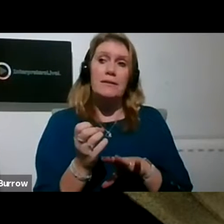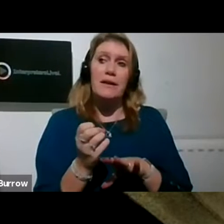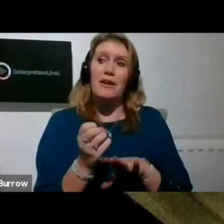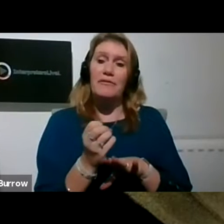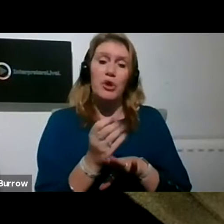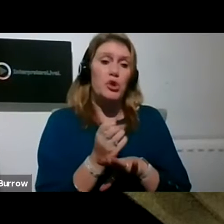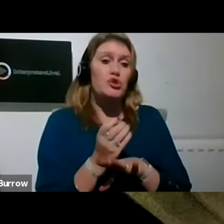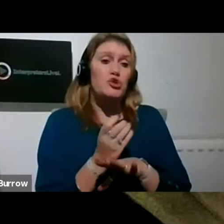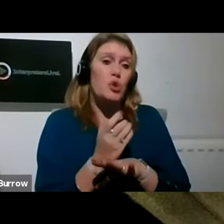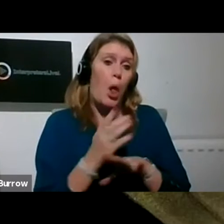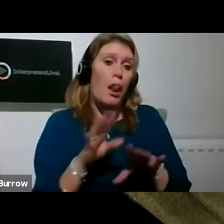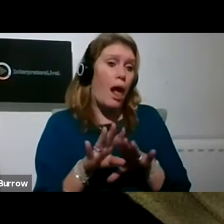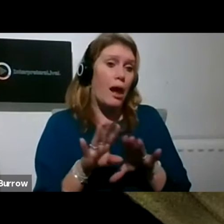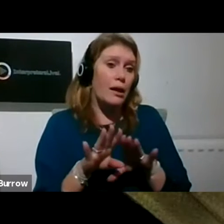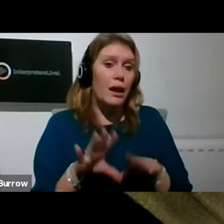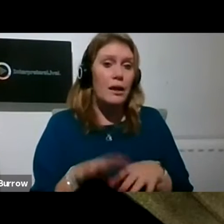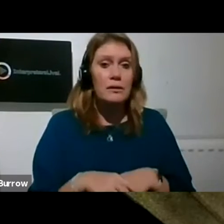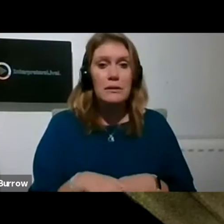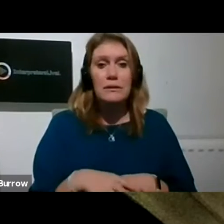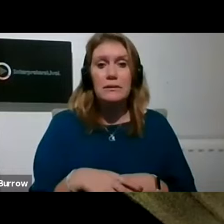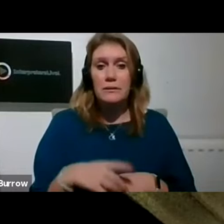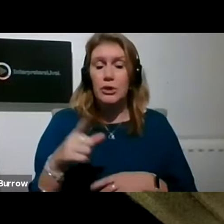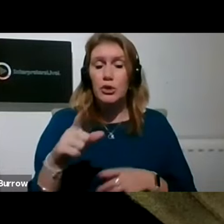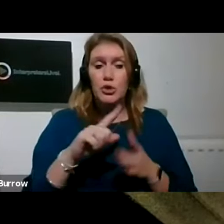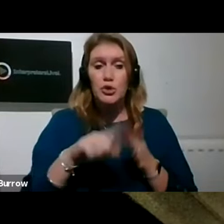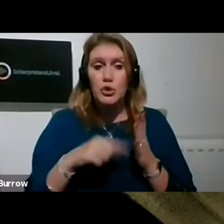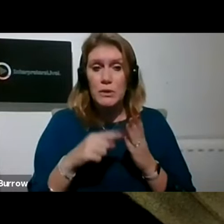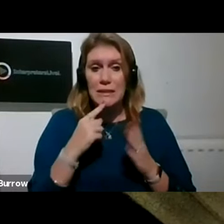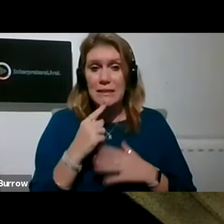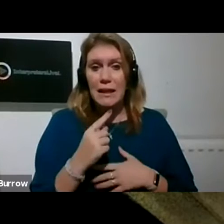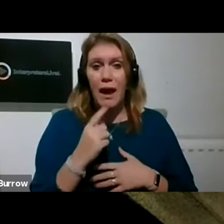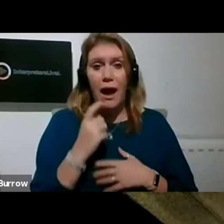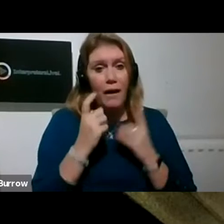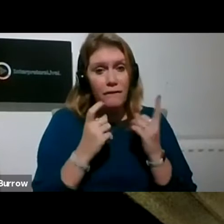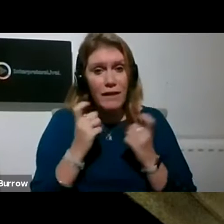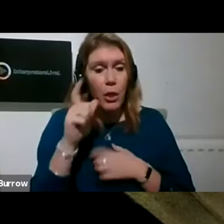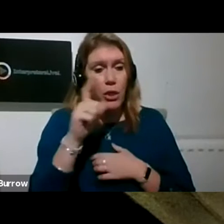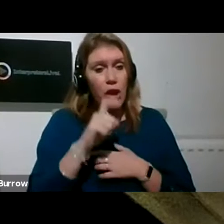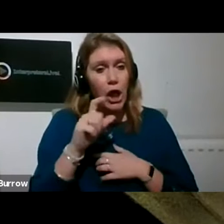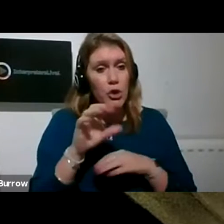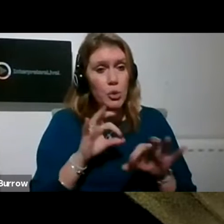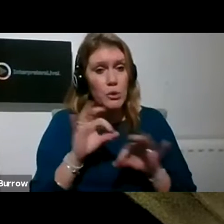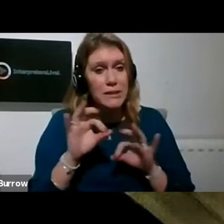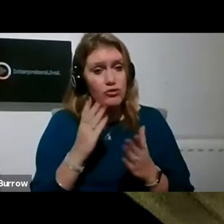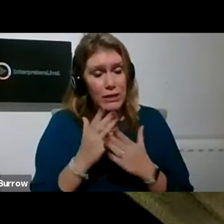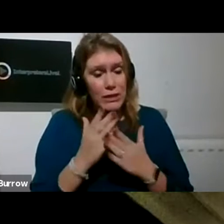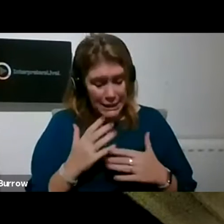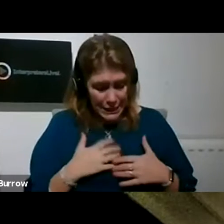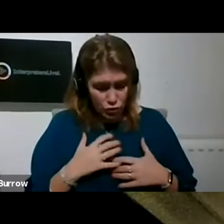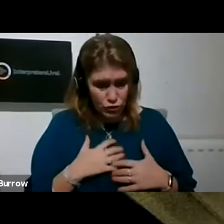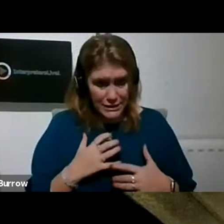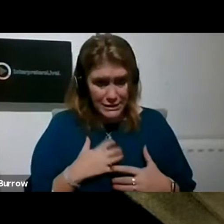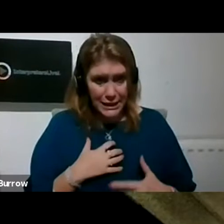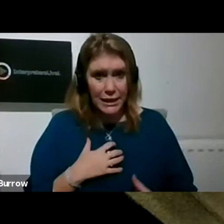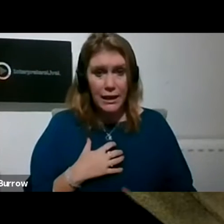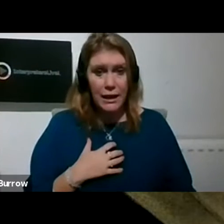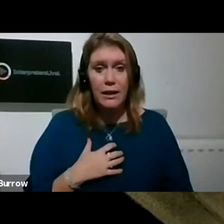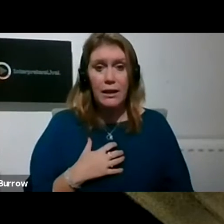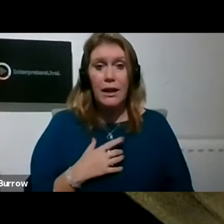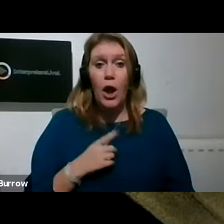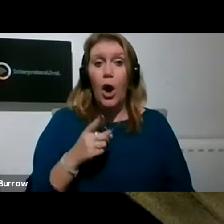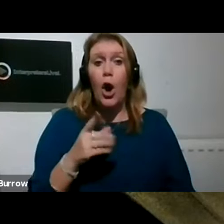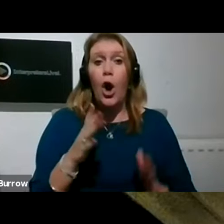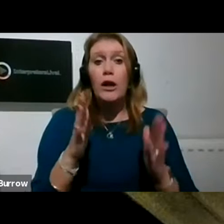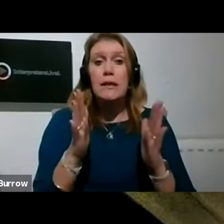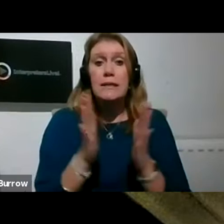Um, Yeah, I found the colour choice really, really interesting. A quick plug on Sunday, the 5th